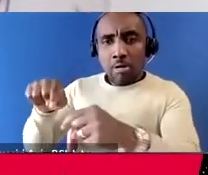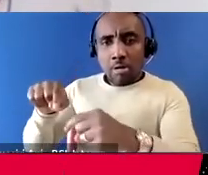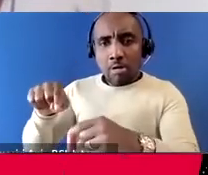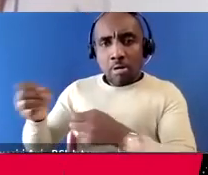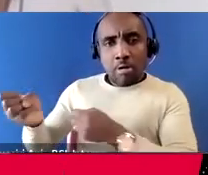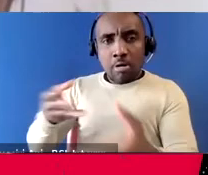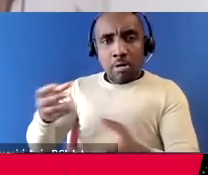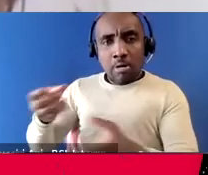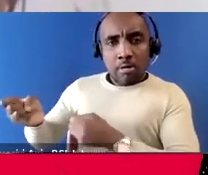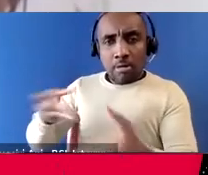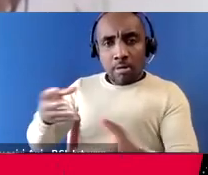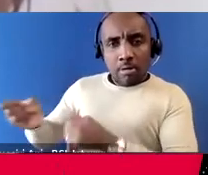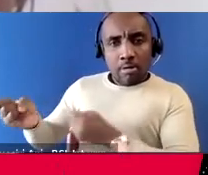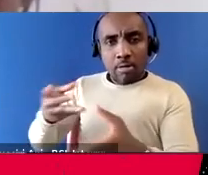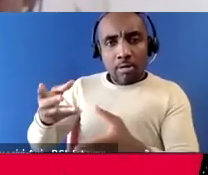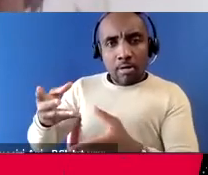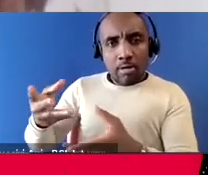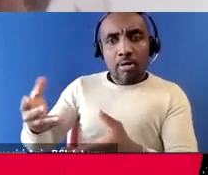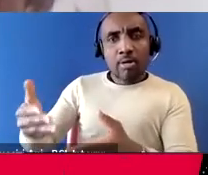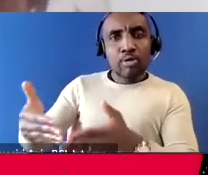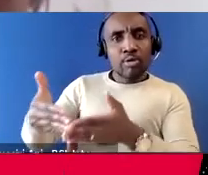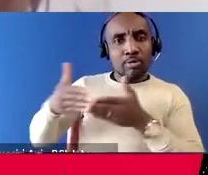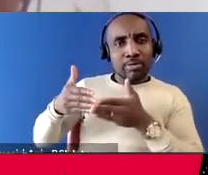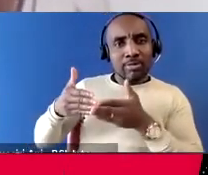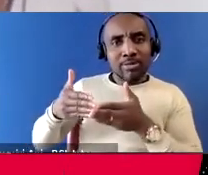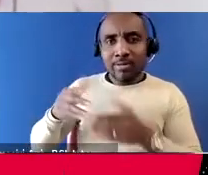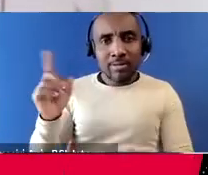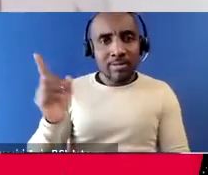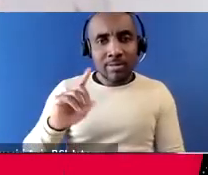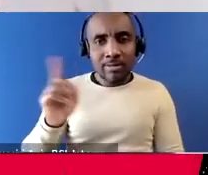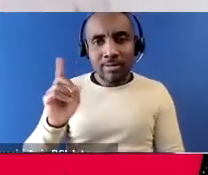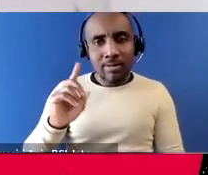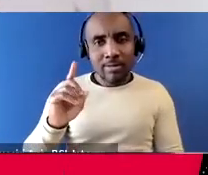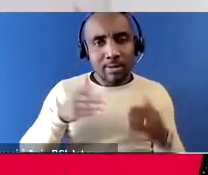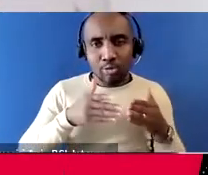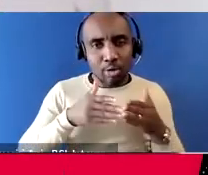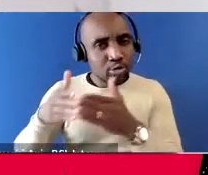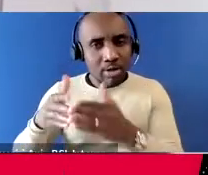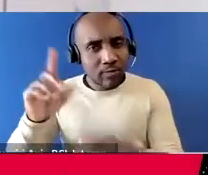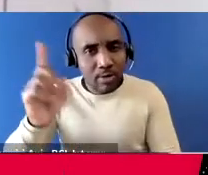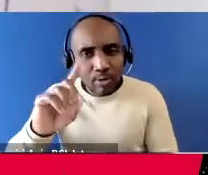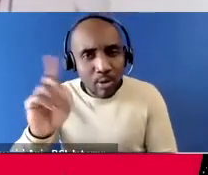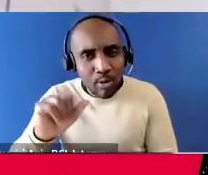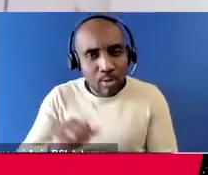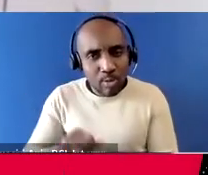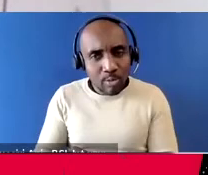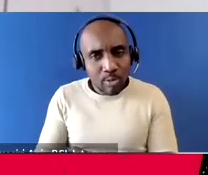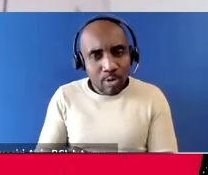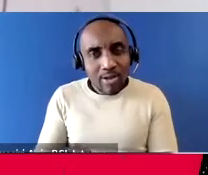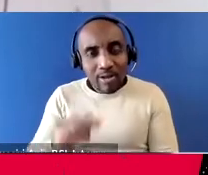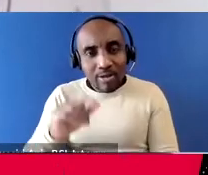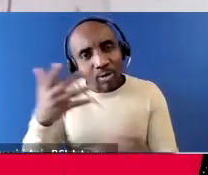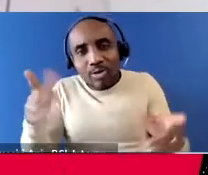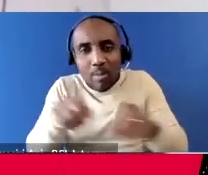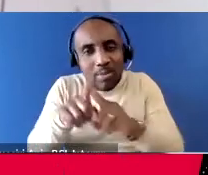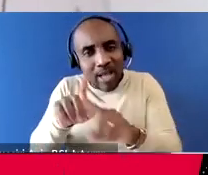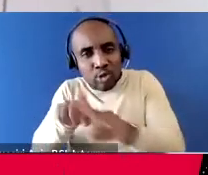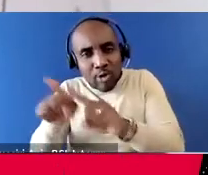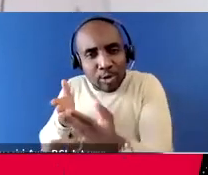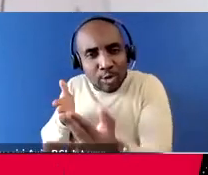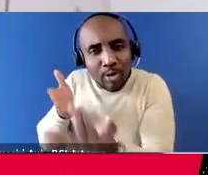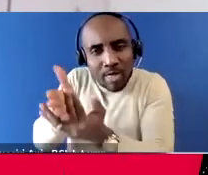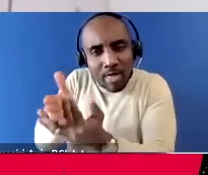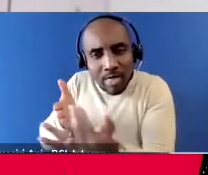this relationship between companies and government. So I think there are a variety of mechanisms that people can use,